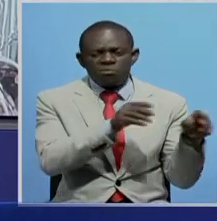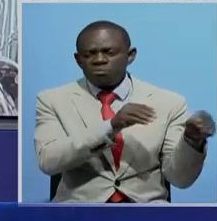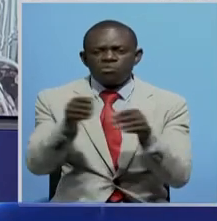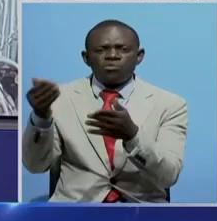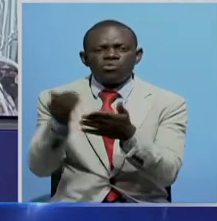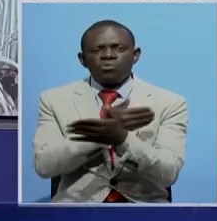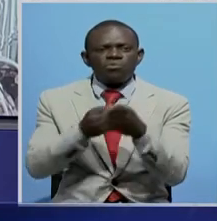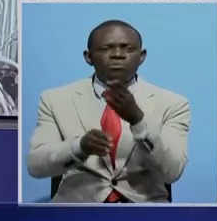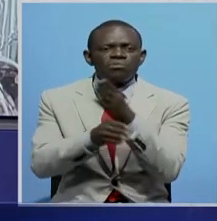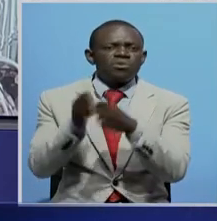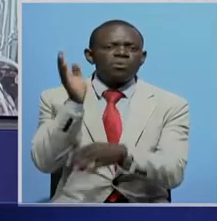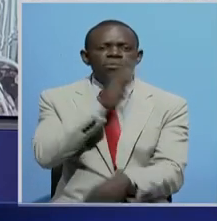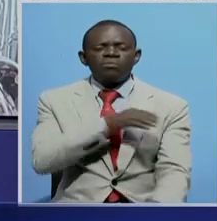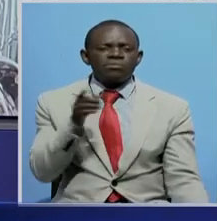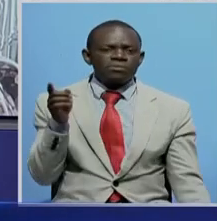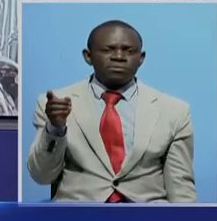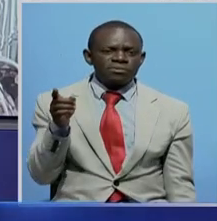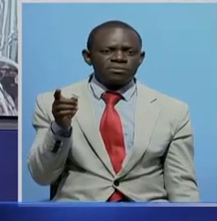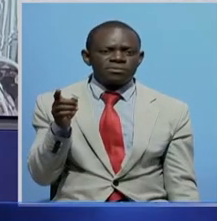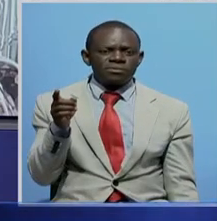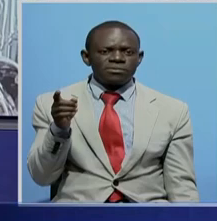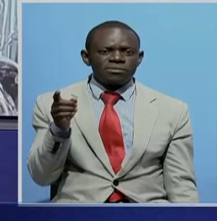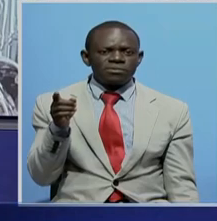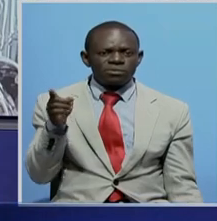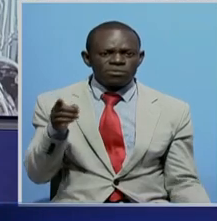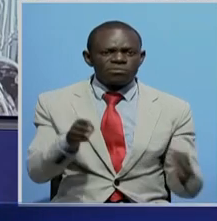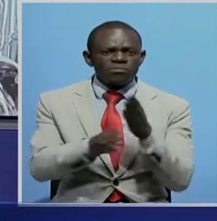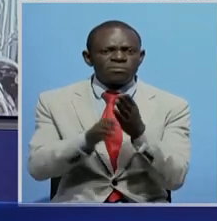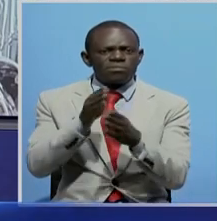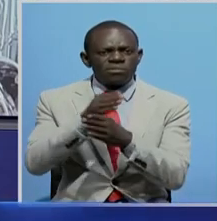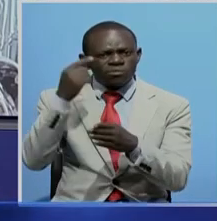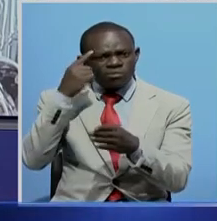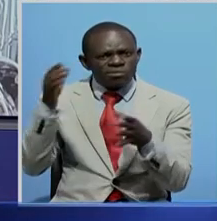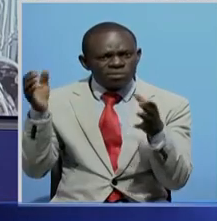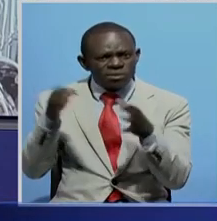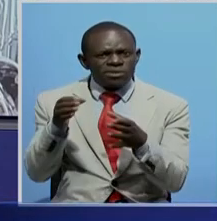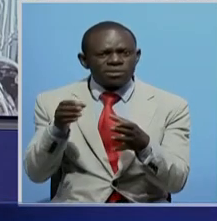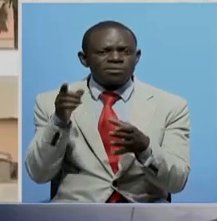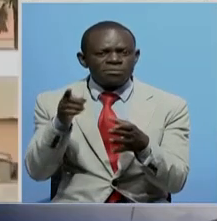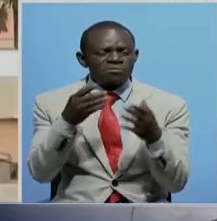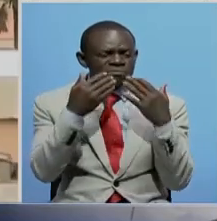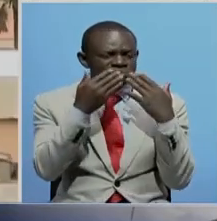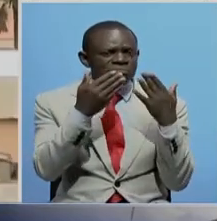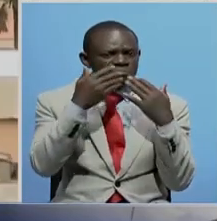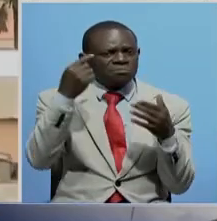Joseph Zulu has praised government for constructing the new structure for the local authority. Here's a report.